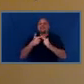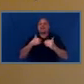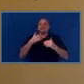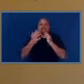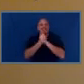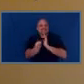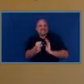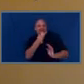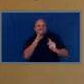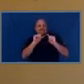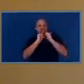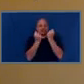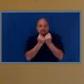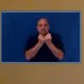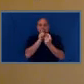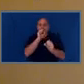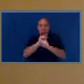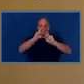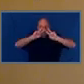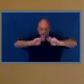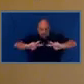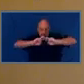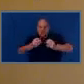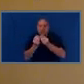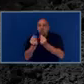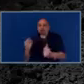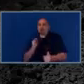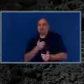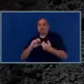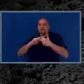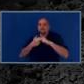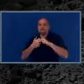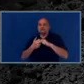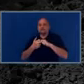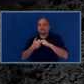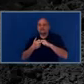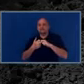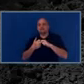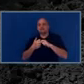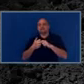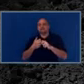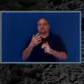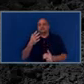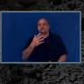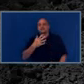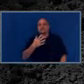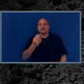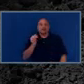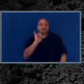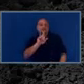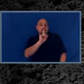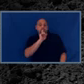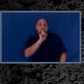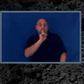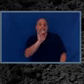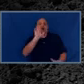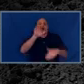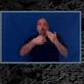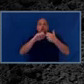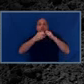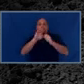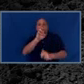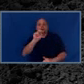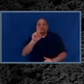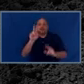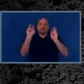able to solve these problems that we had on board, and that Bennu literally threw at us. Yeah, can I